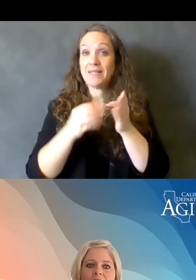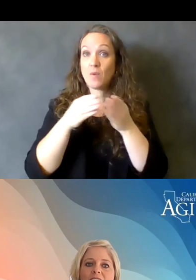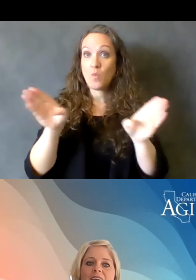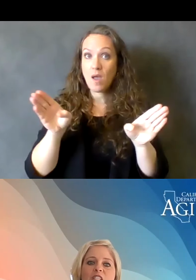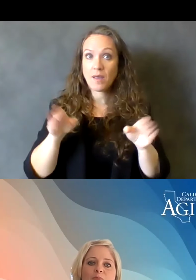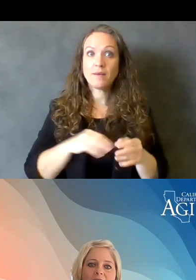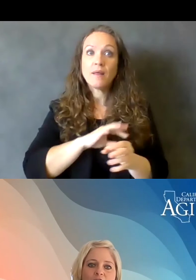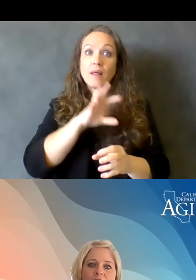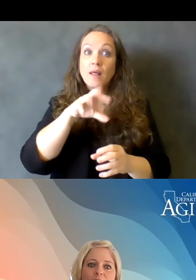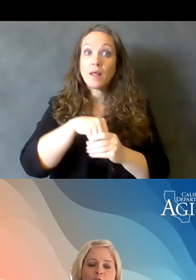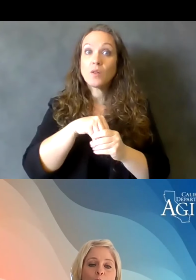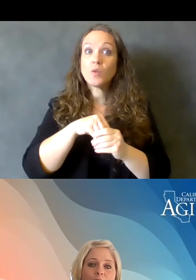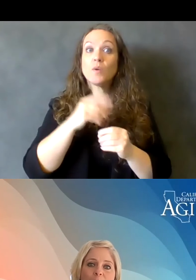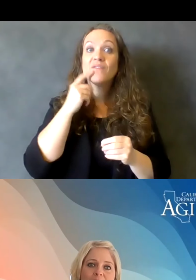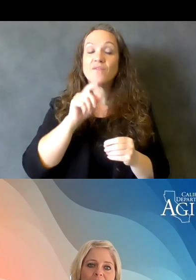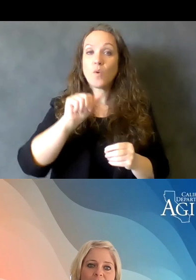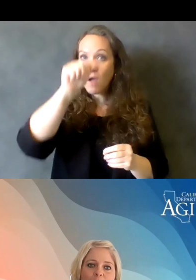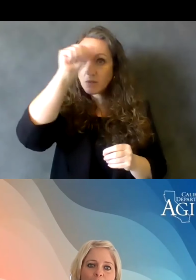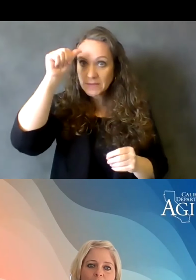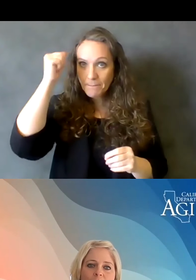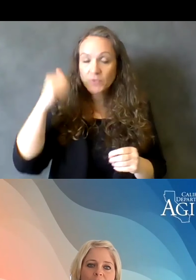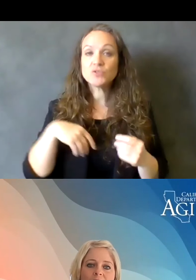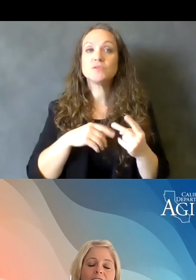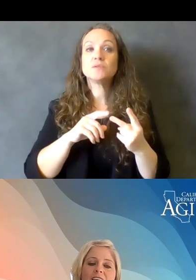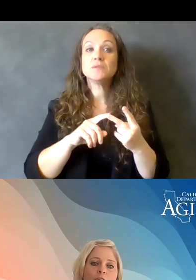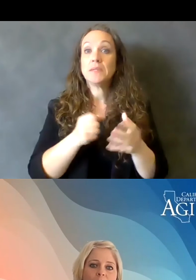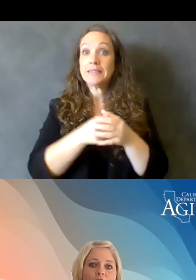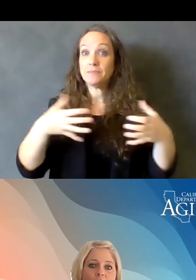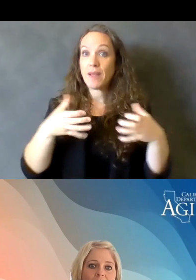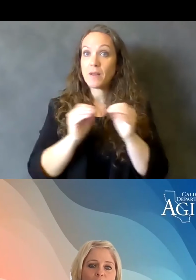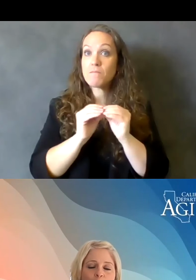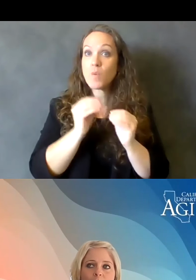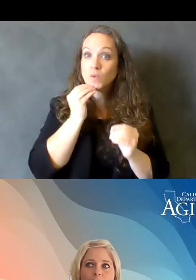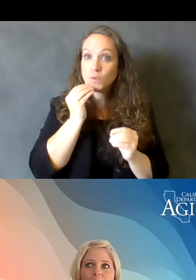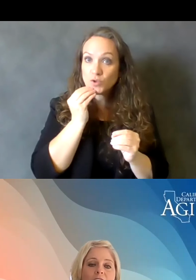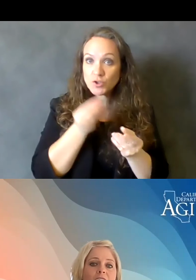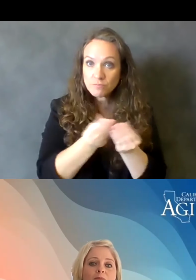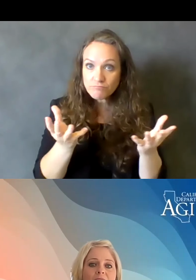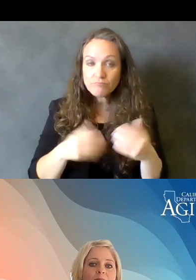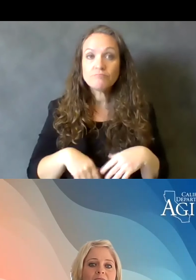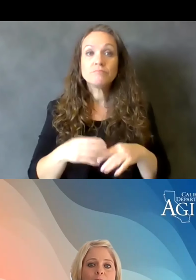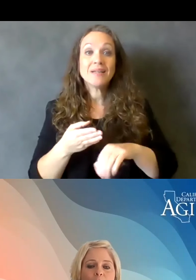Alzheimer's, expansion of support housing and senior nutrition, increased geriatric workforce, and many, many